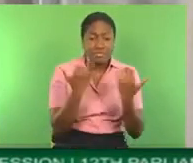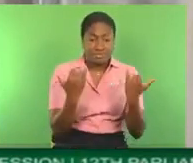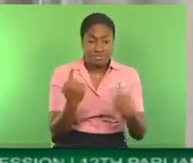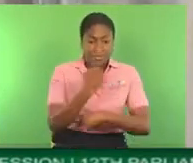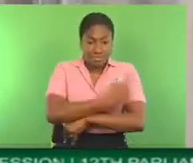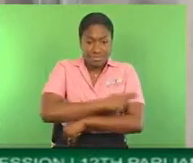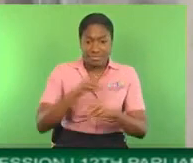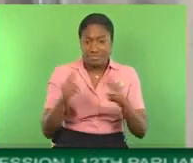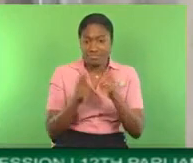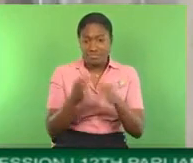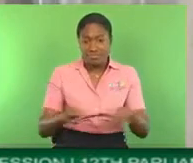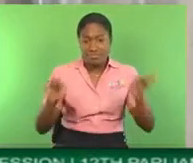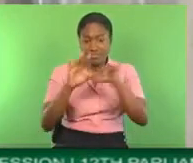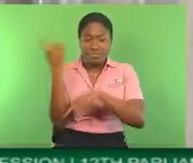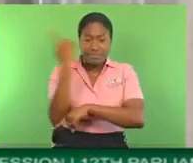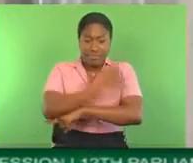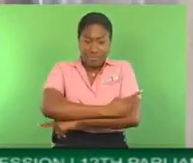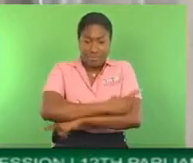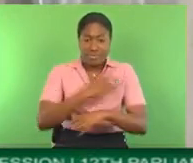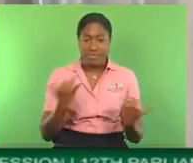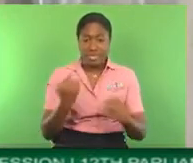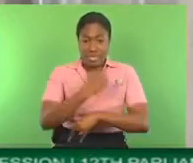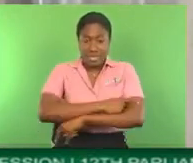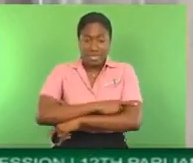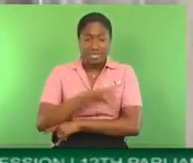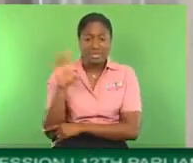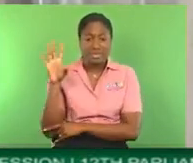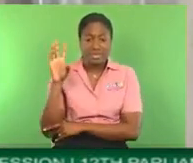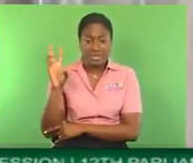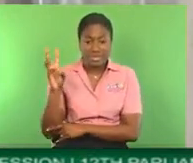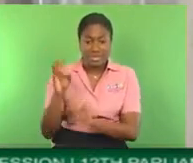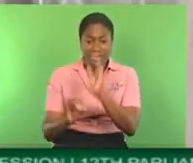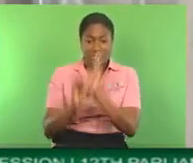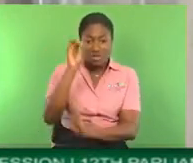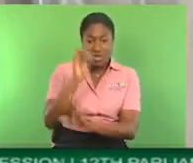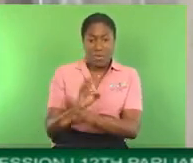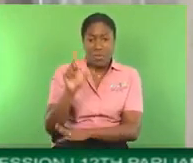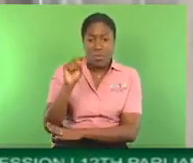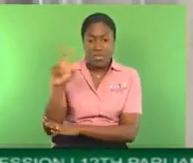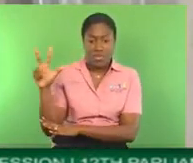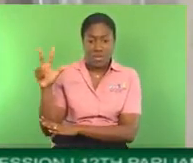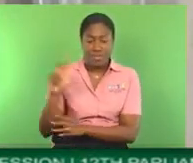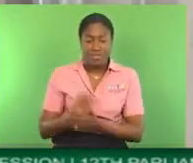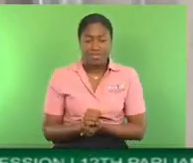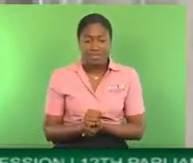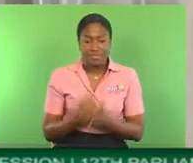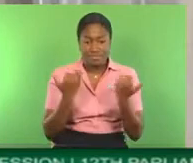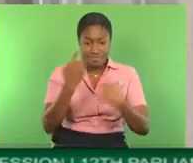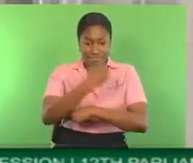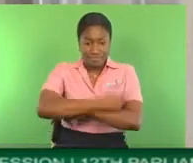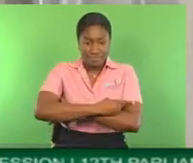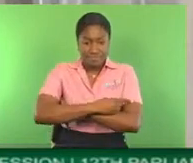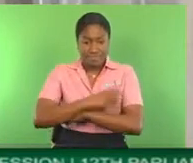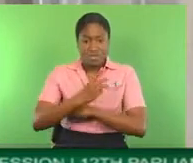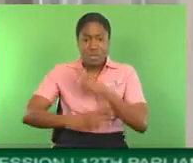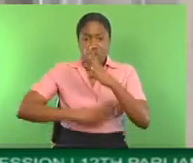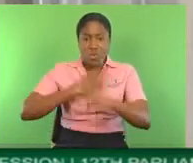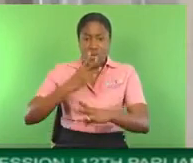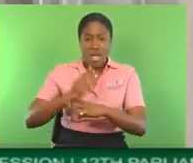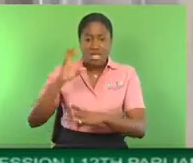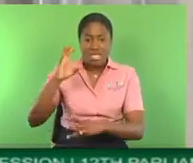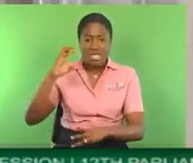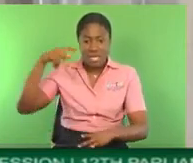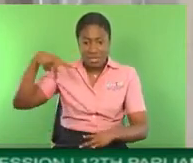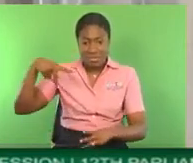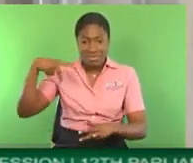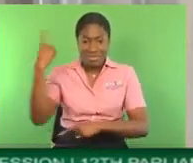very significant day. Today is the 6th of October, 2022. Today is World Cerebral Palsy